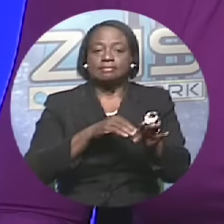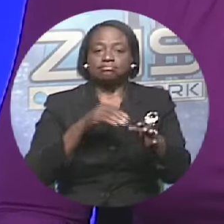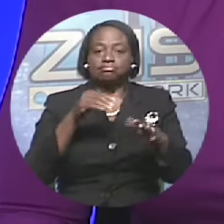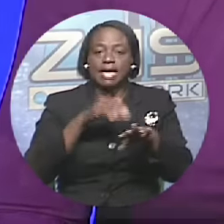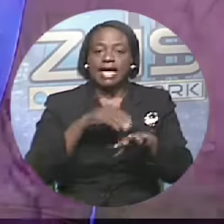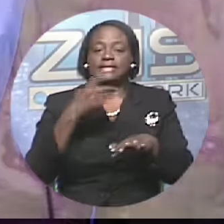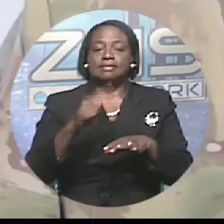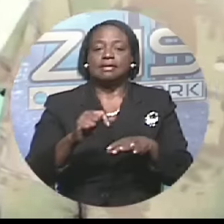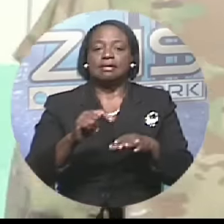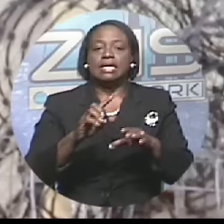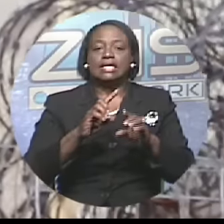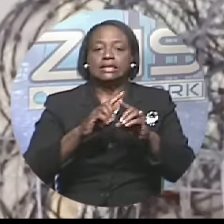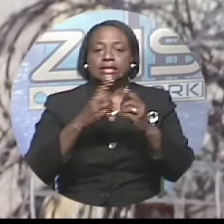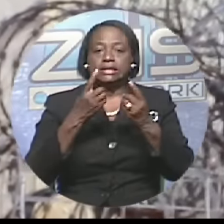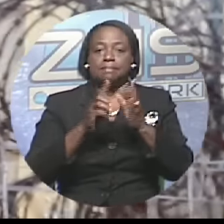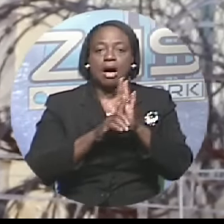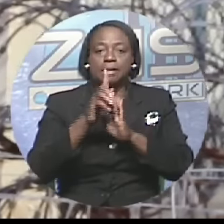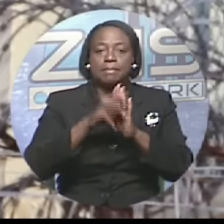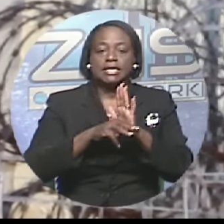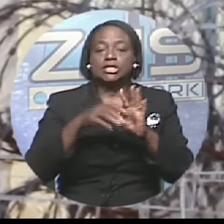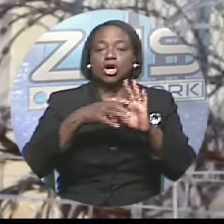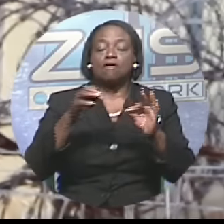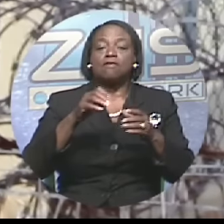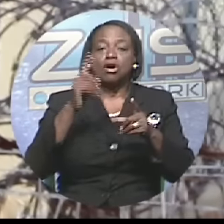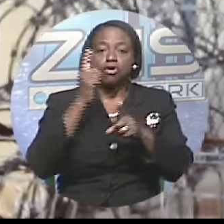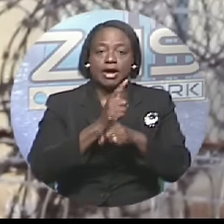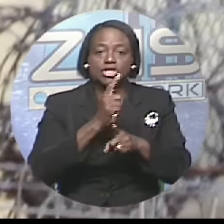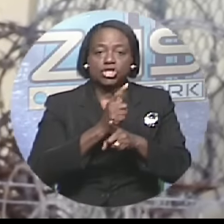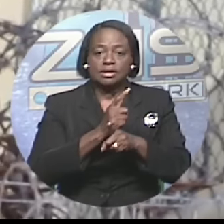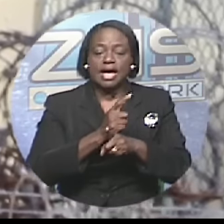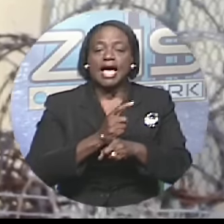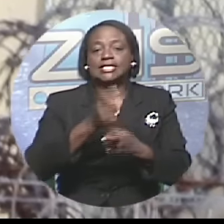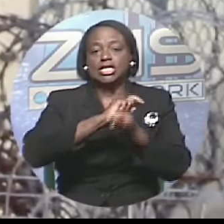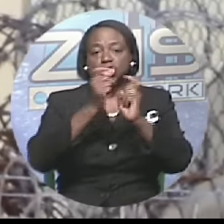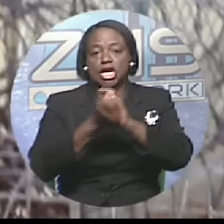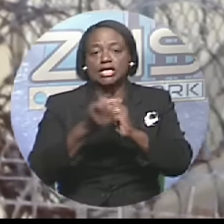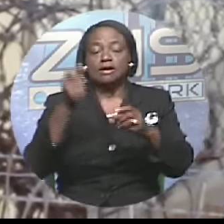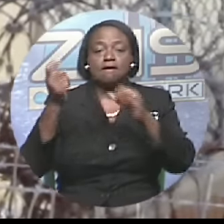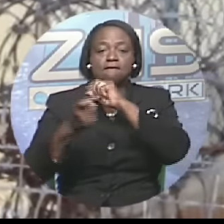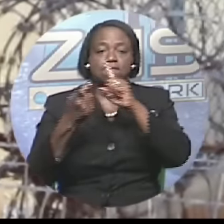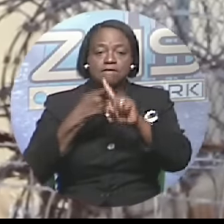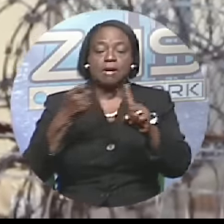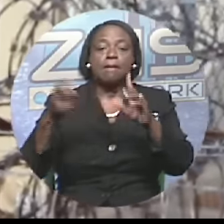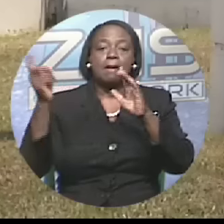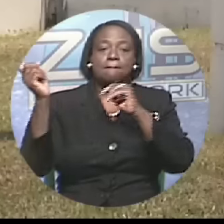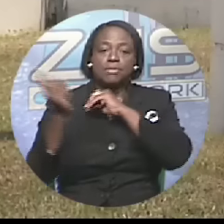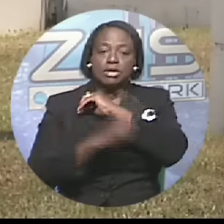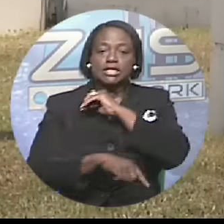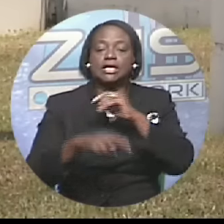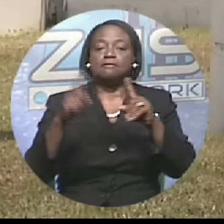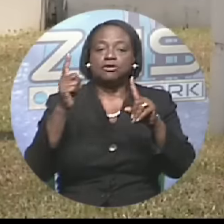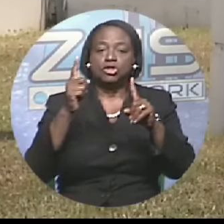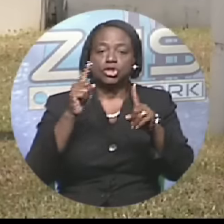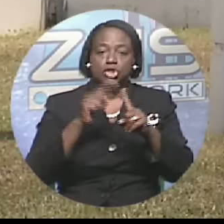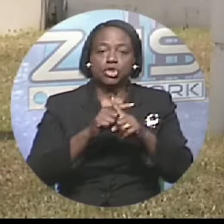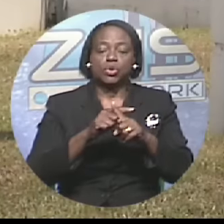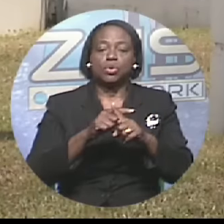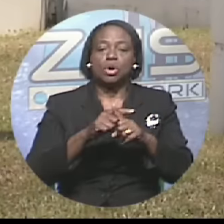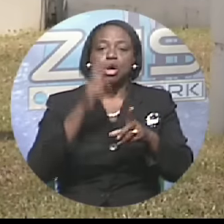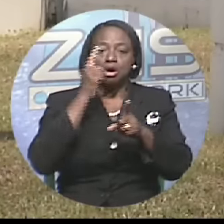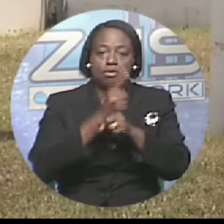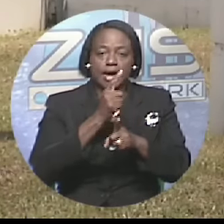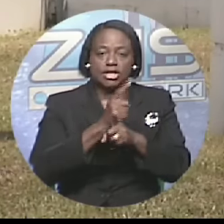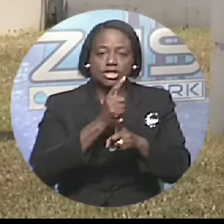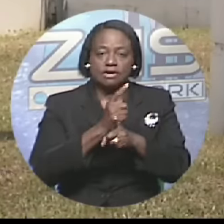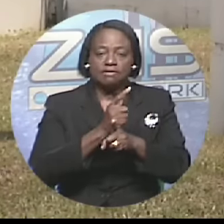as the facility continues its transition from punitive to corrective. Commissioner of Corrections Patrick Wright said yesterday at the Corrections